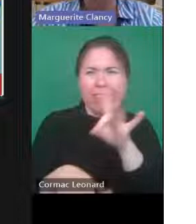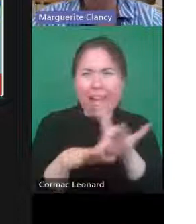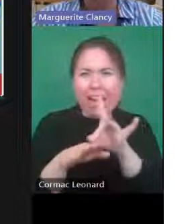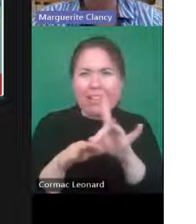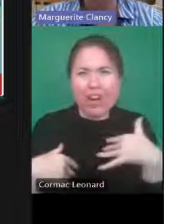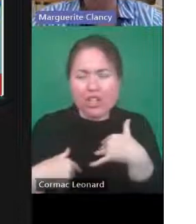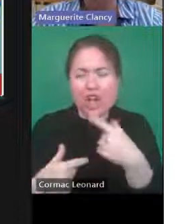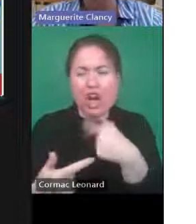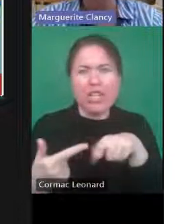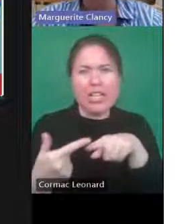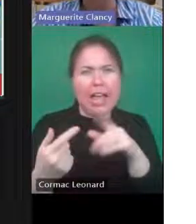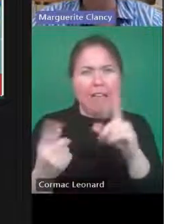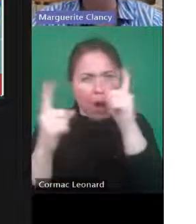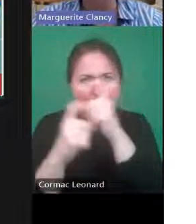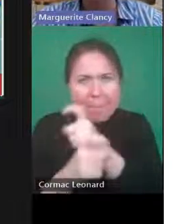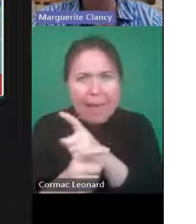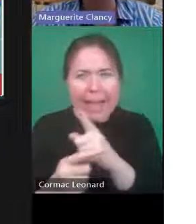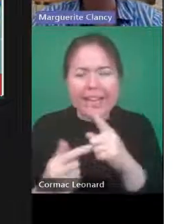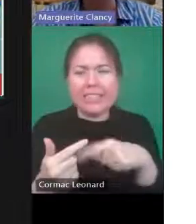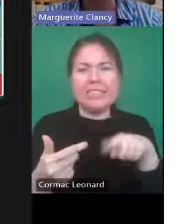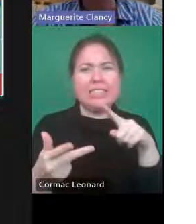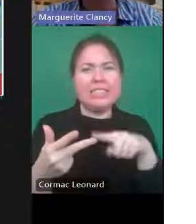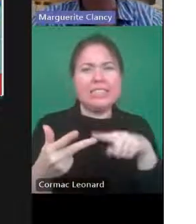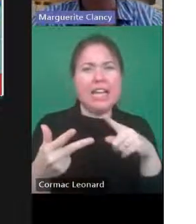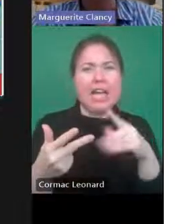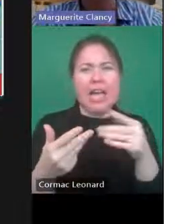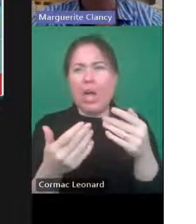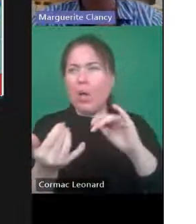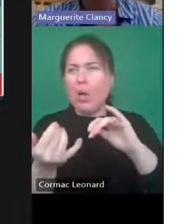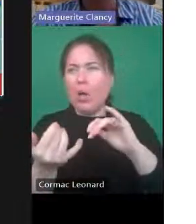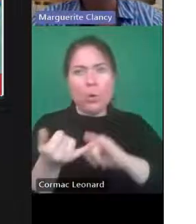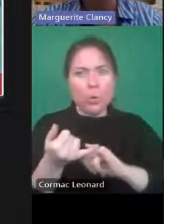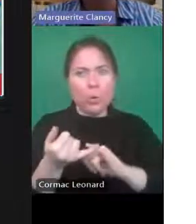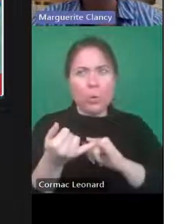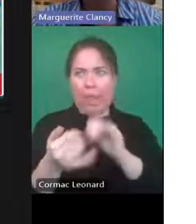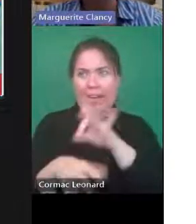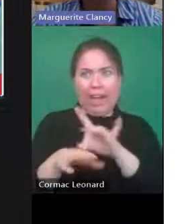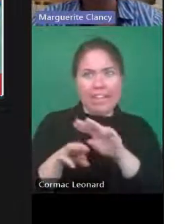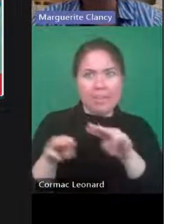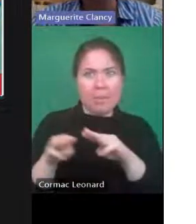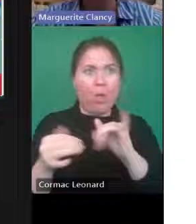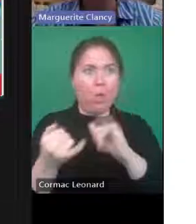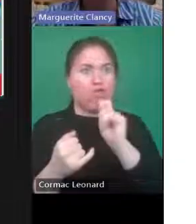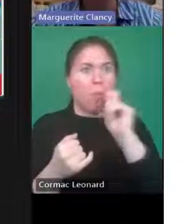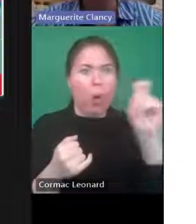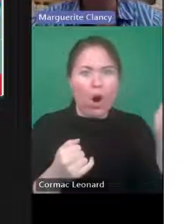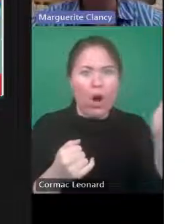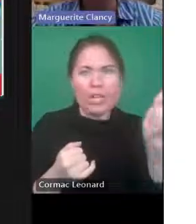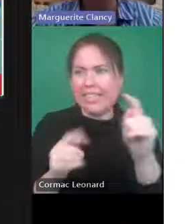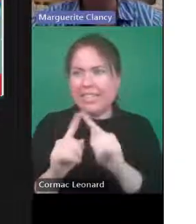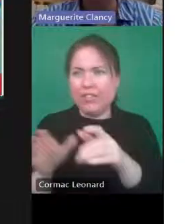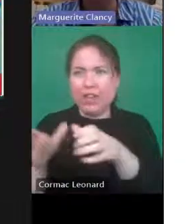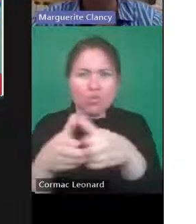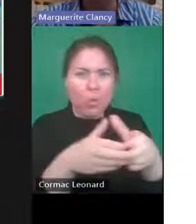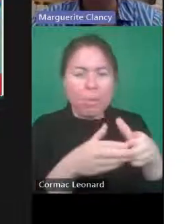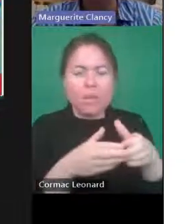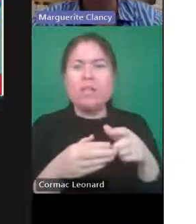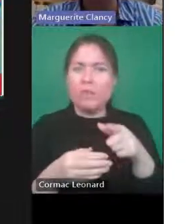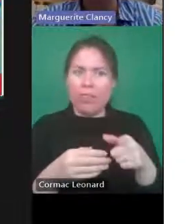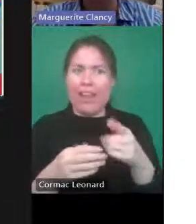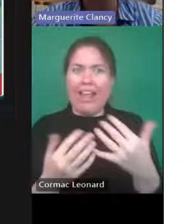them, the range of people who are reporting in, and that's something that's constantly building over